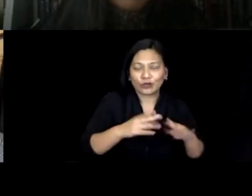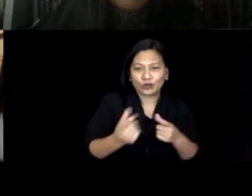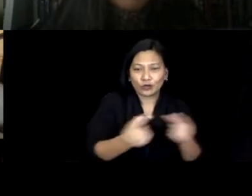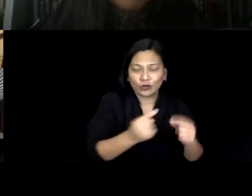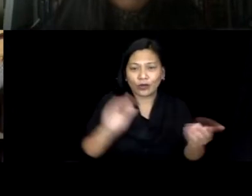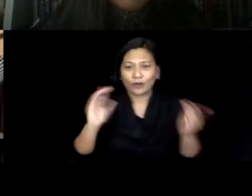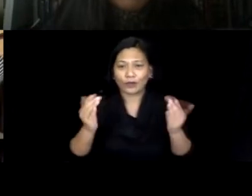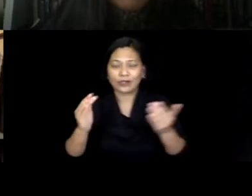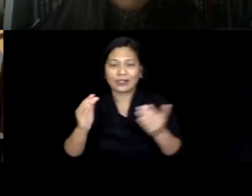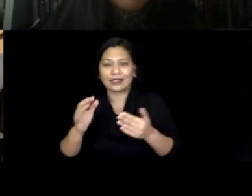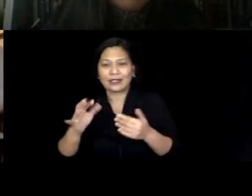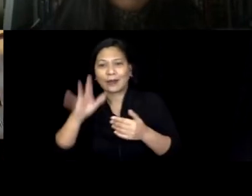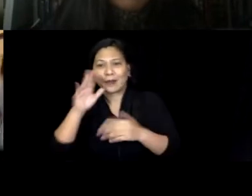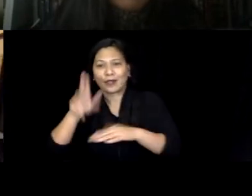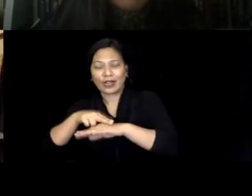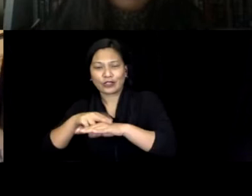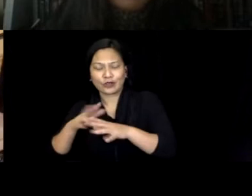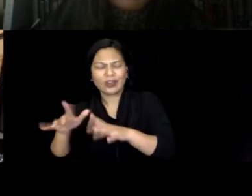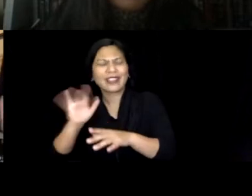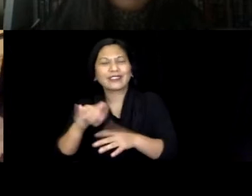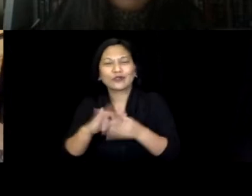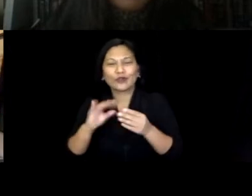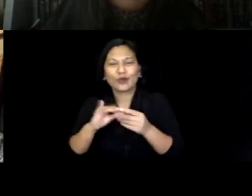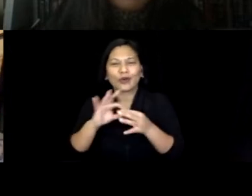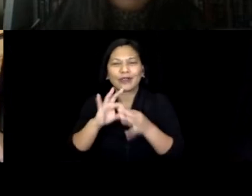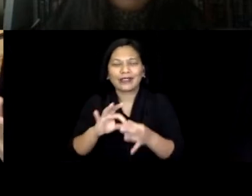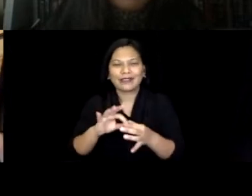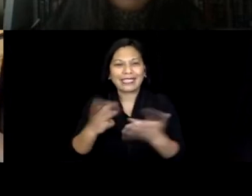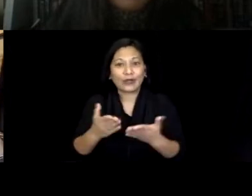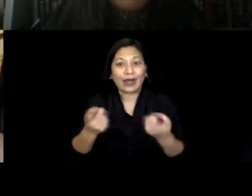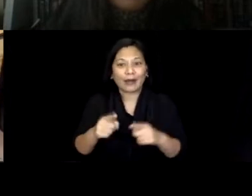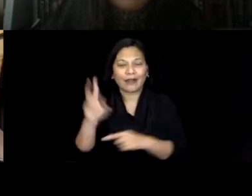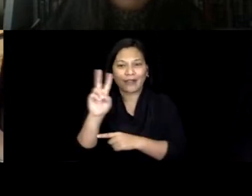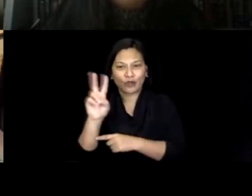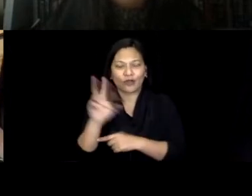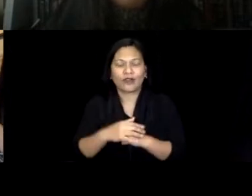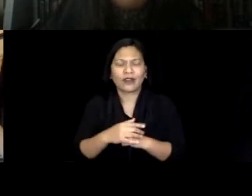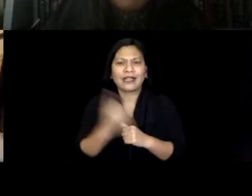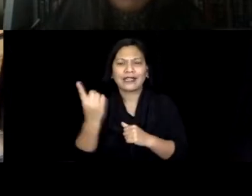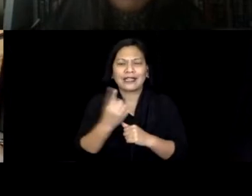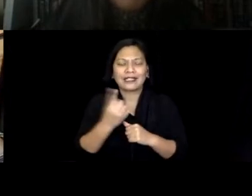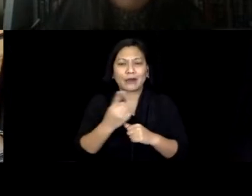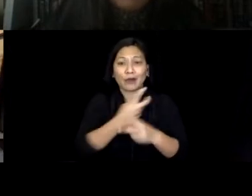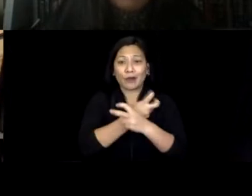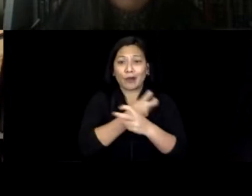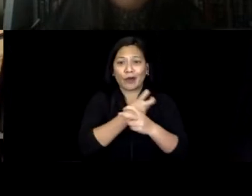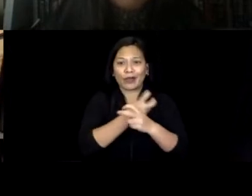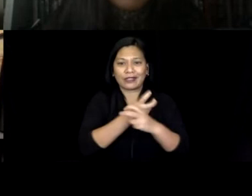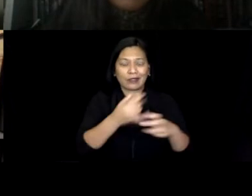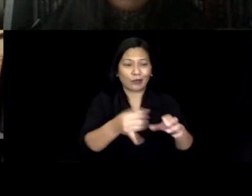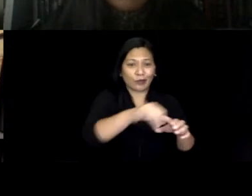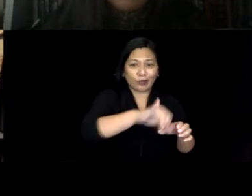a real story that happened in Vancouver about someone who chopped down, poisoned a bunch of trees because they were blocking her view.